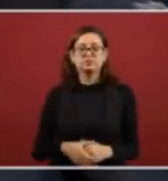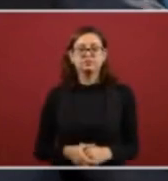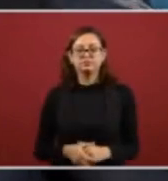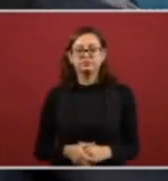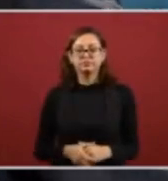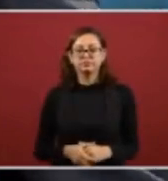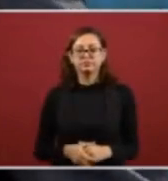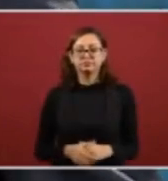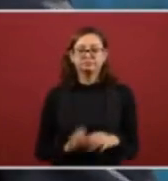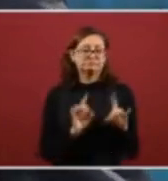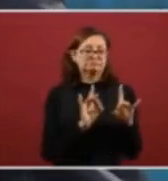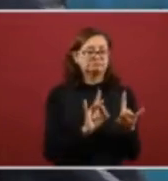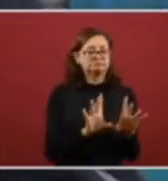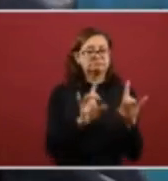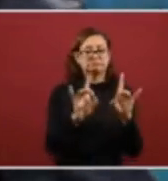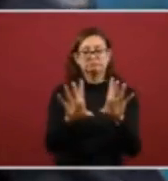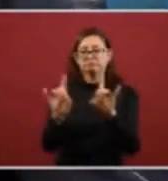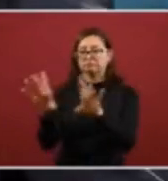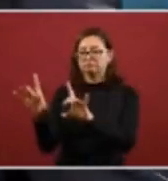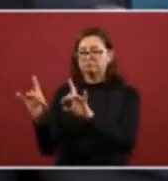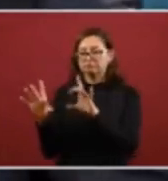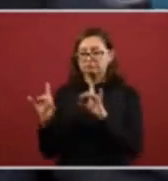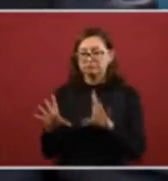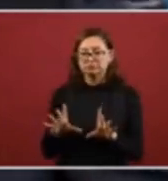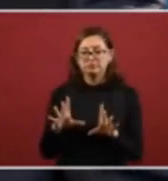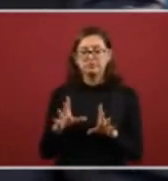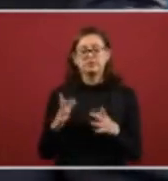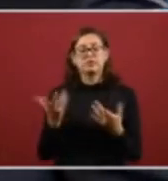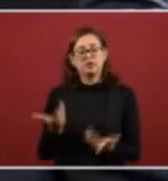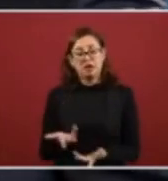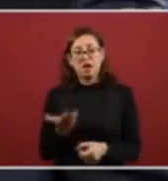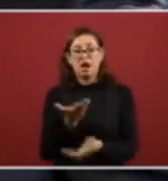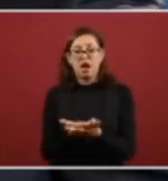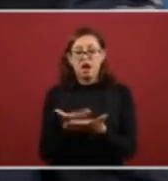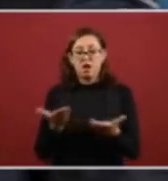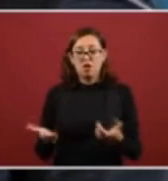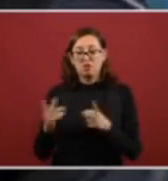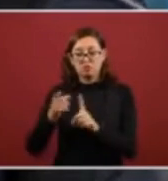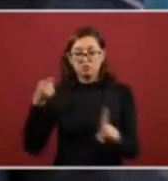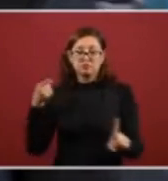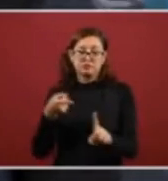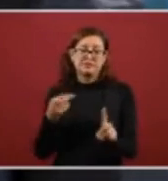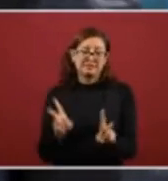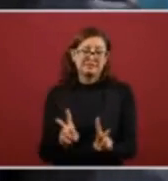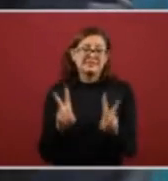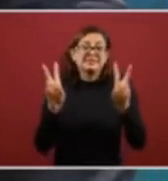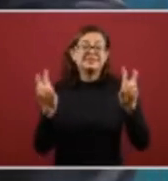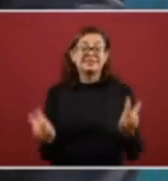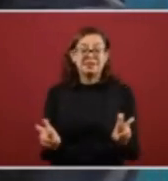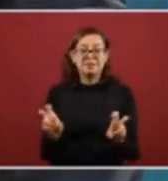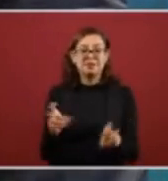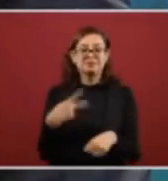great job of helping us in a very way, in all the phenomena that is existing in the whole territory.